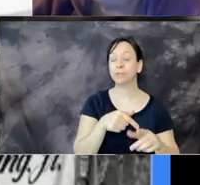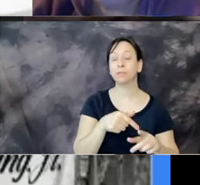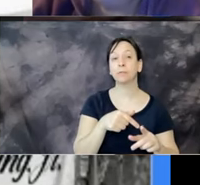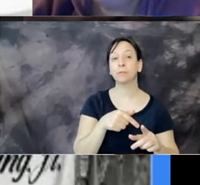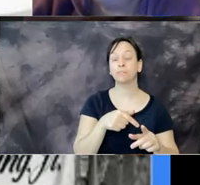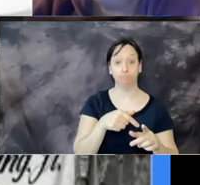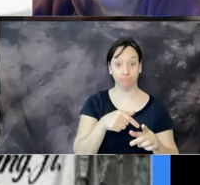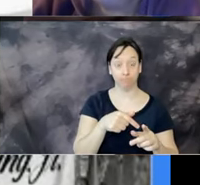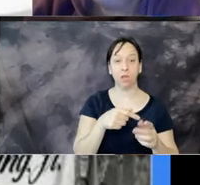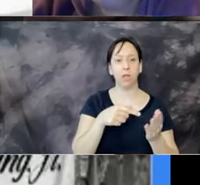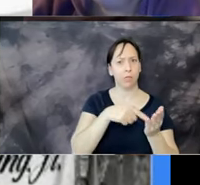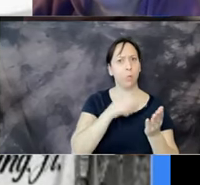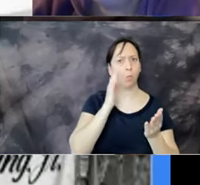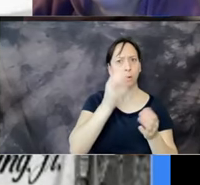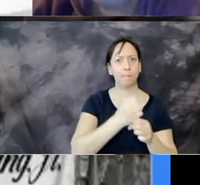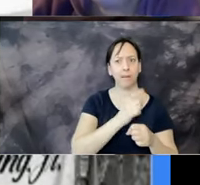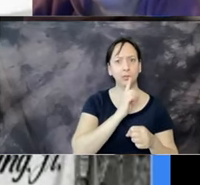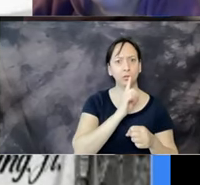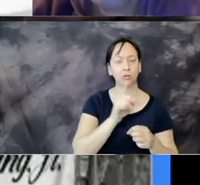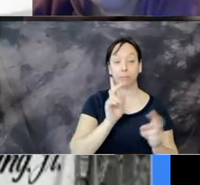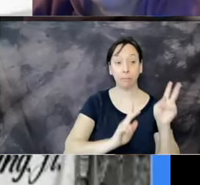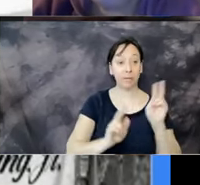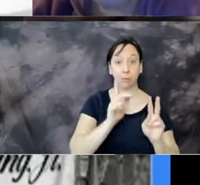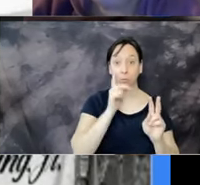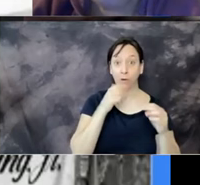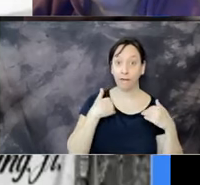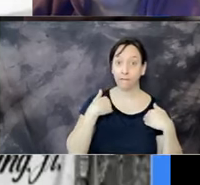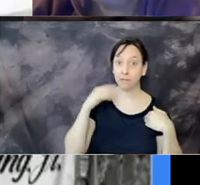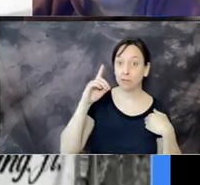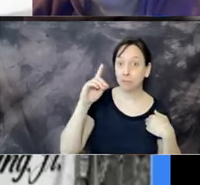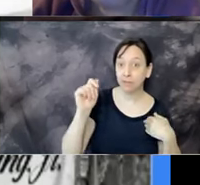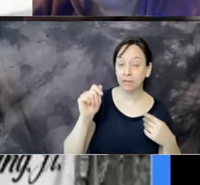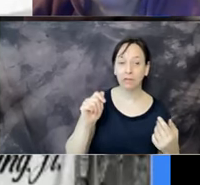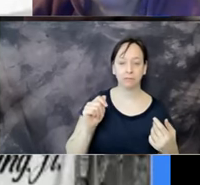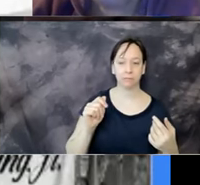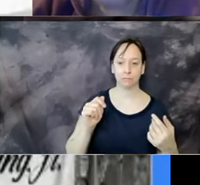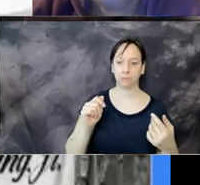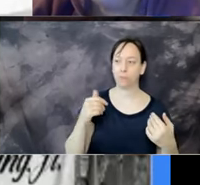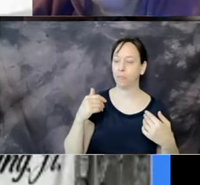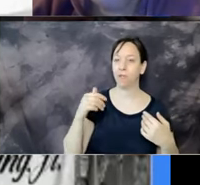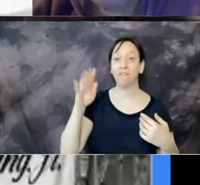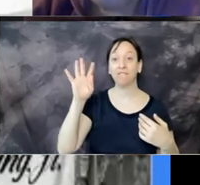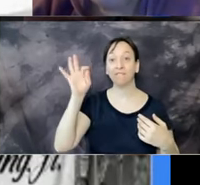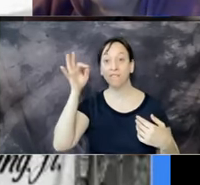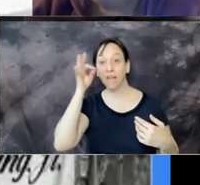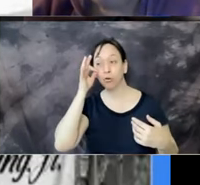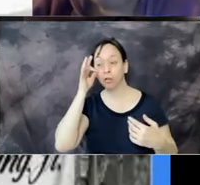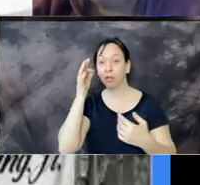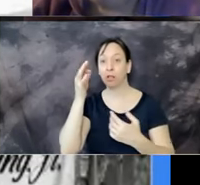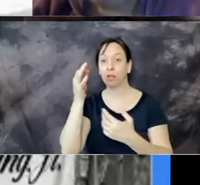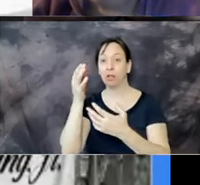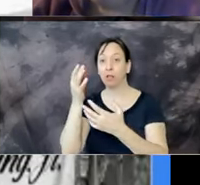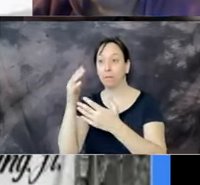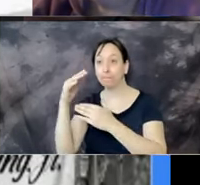sure that people with disabilities had equal access to federal